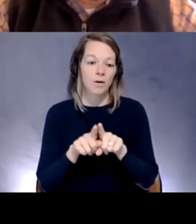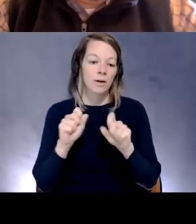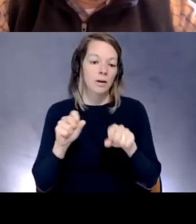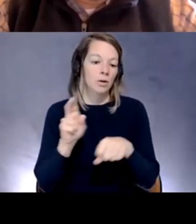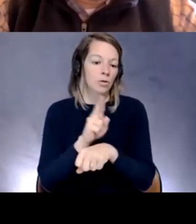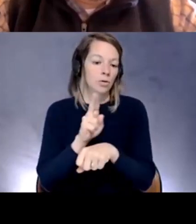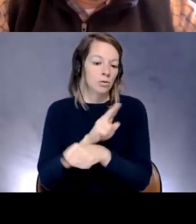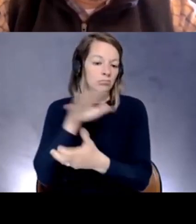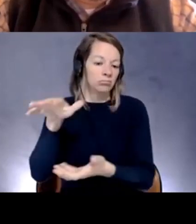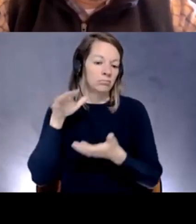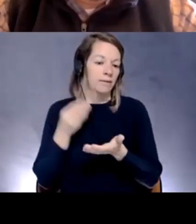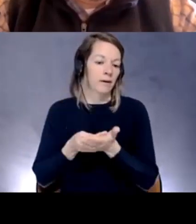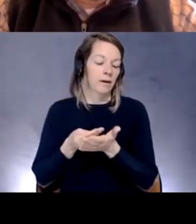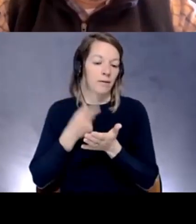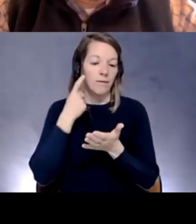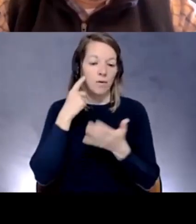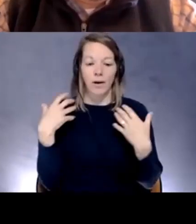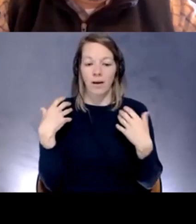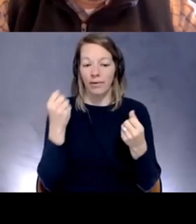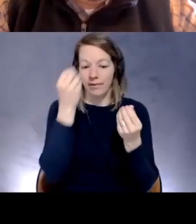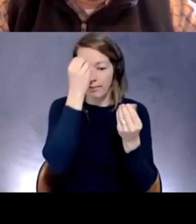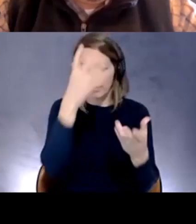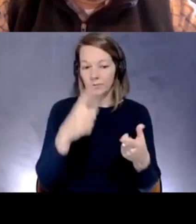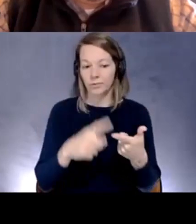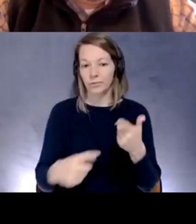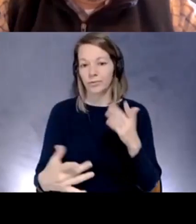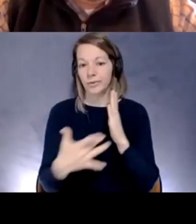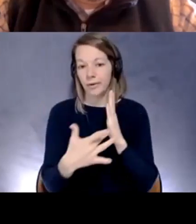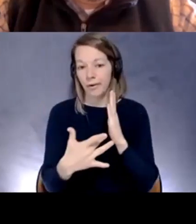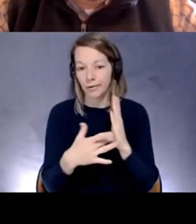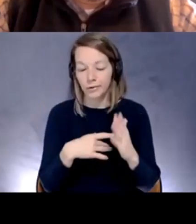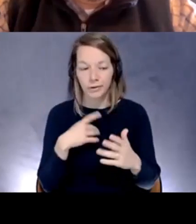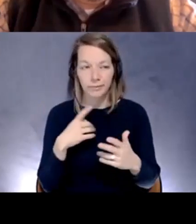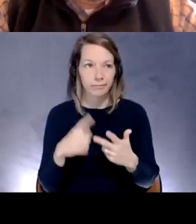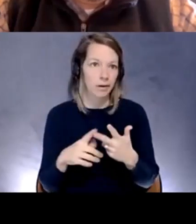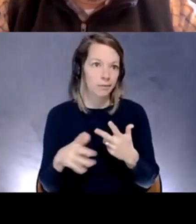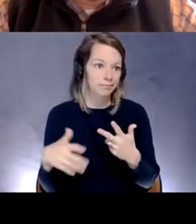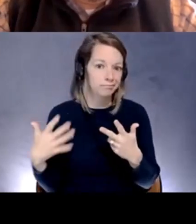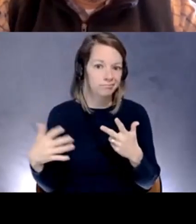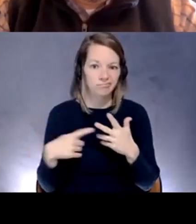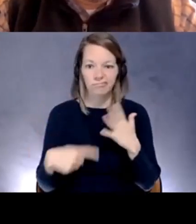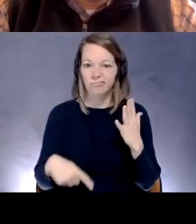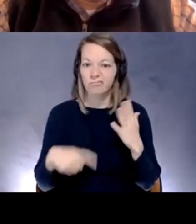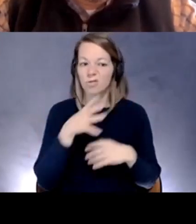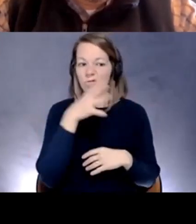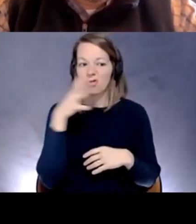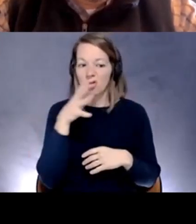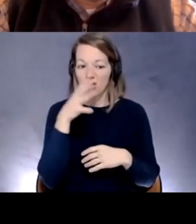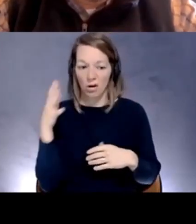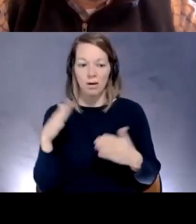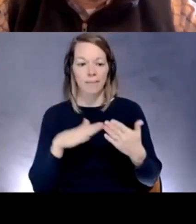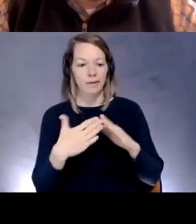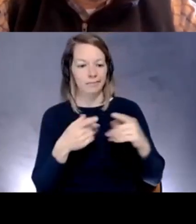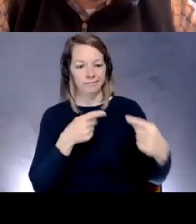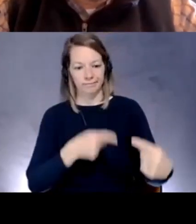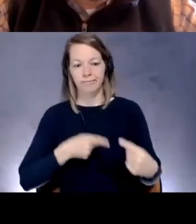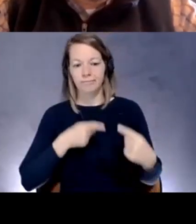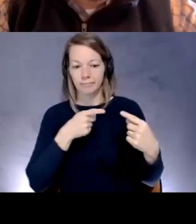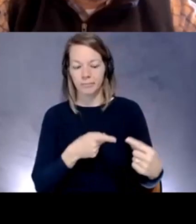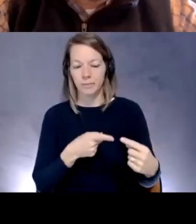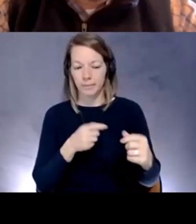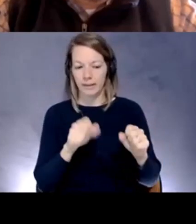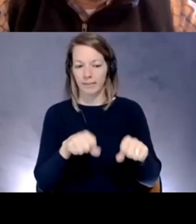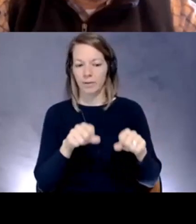that funding for health information technology. A lot of our rural communities struggle with being able